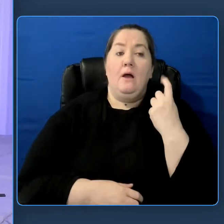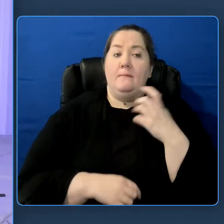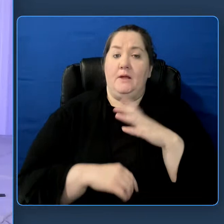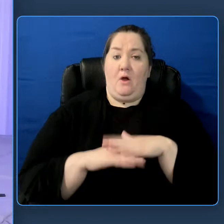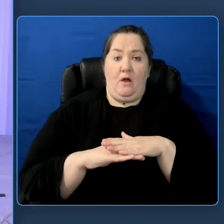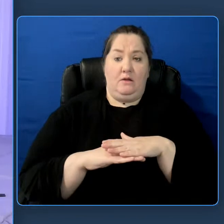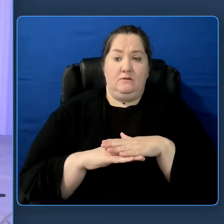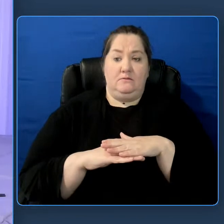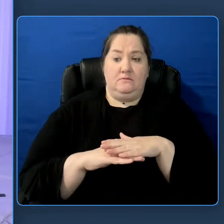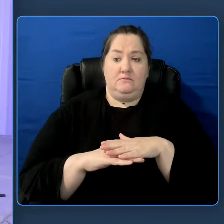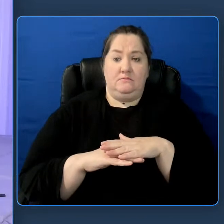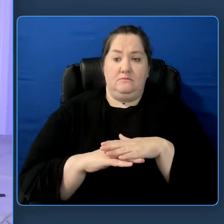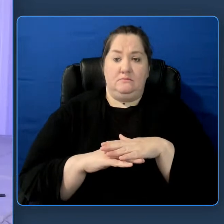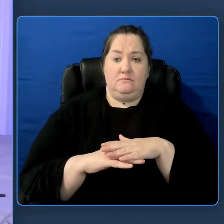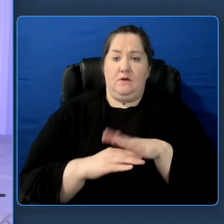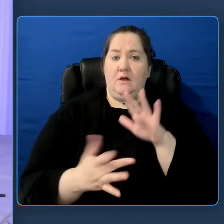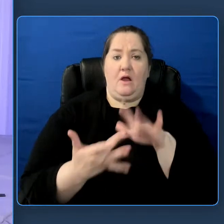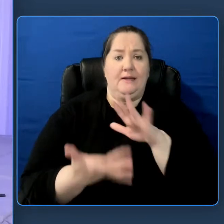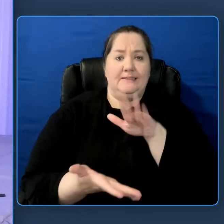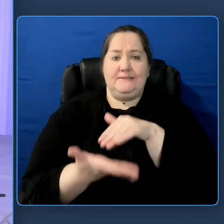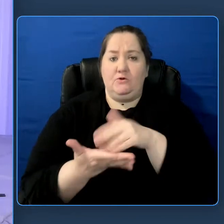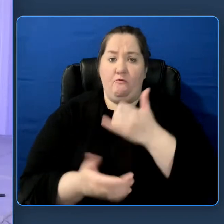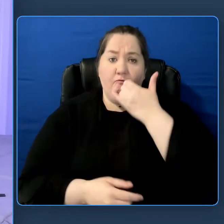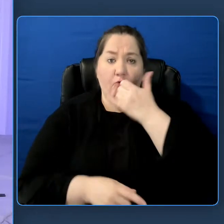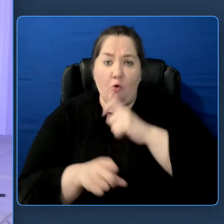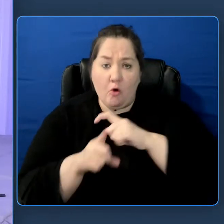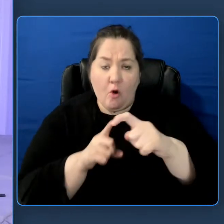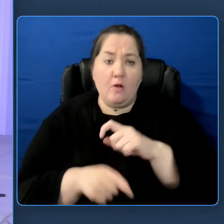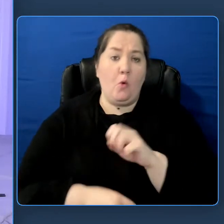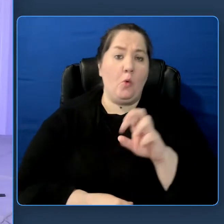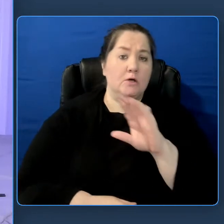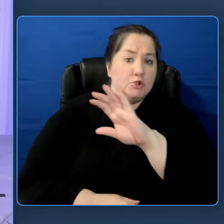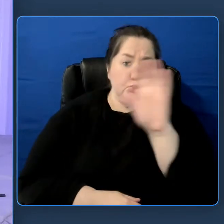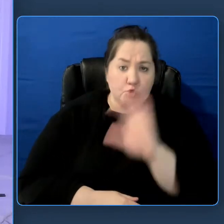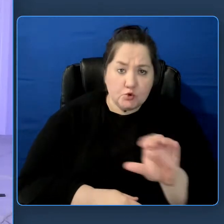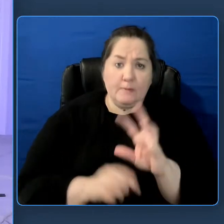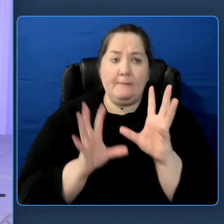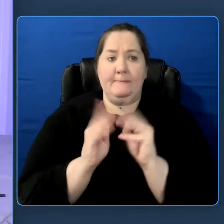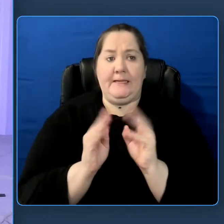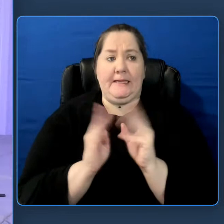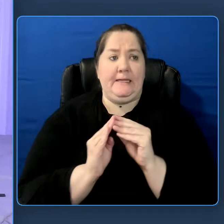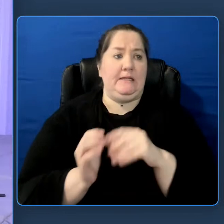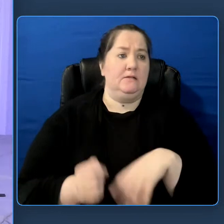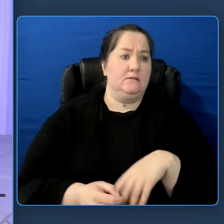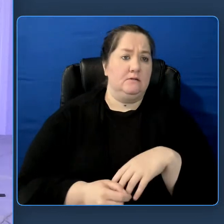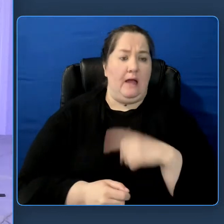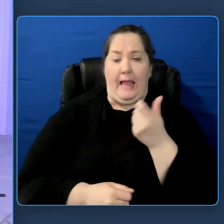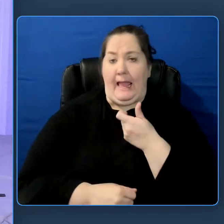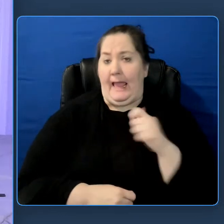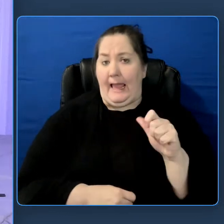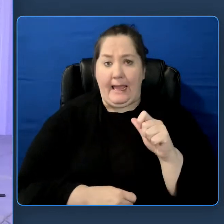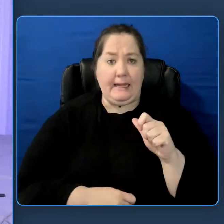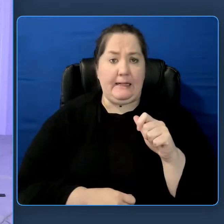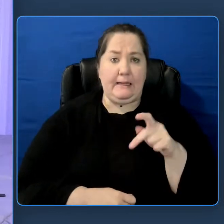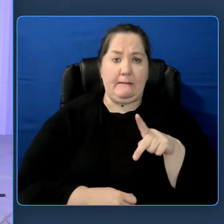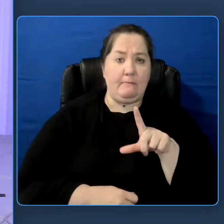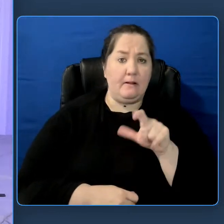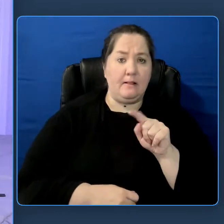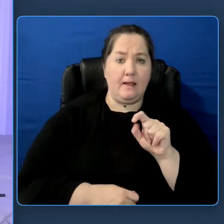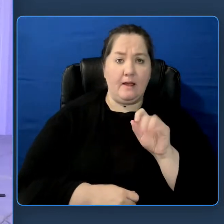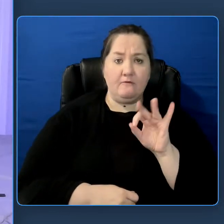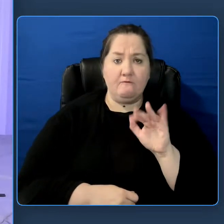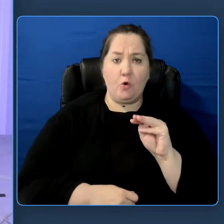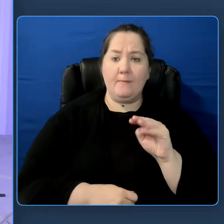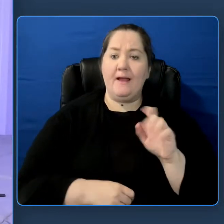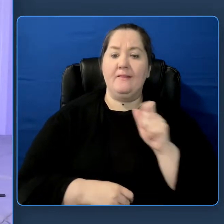on a contact center phone call, I could be on a Zoom meeting, I could be on any platform and have